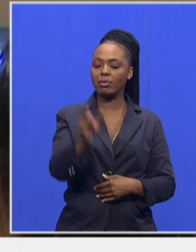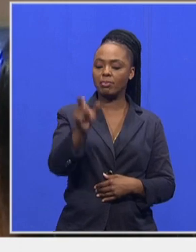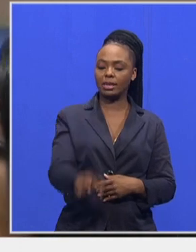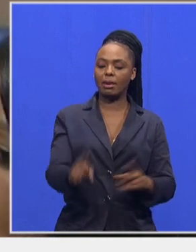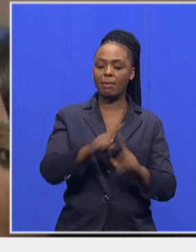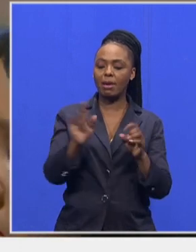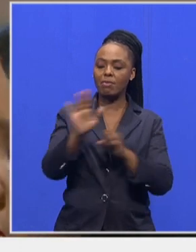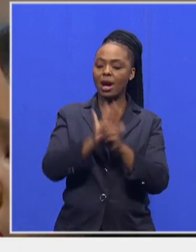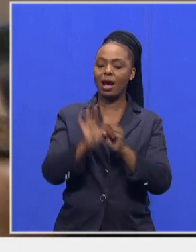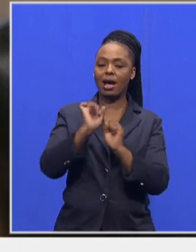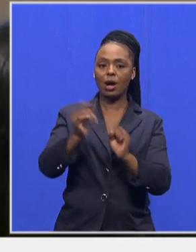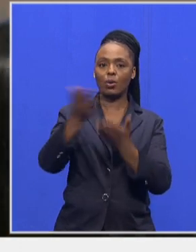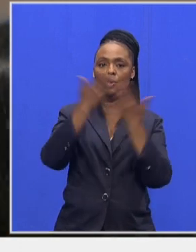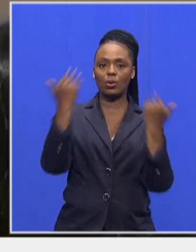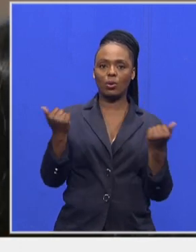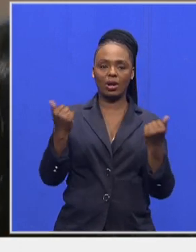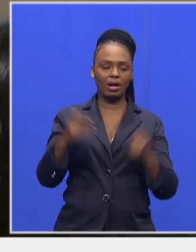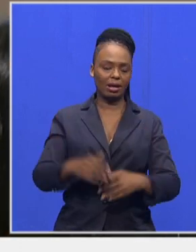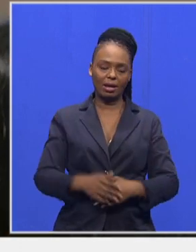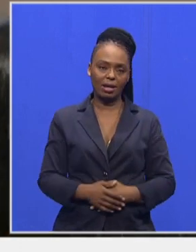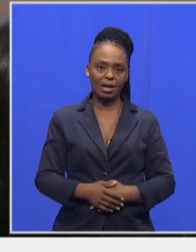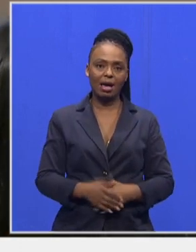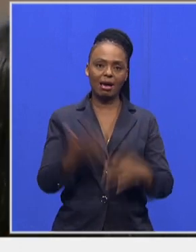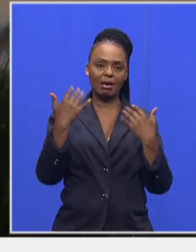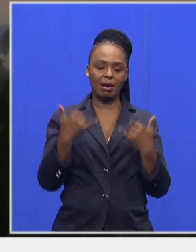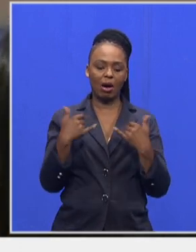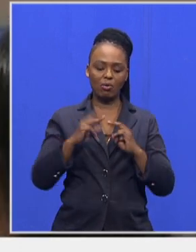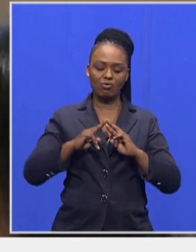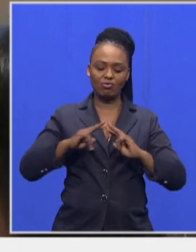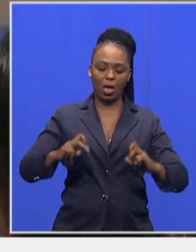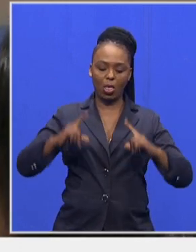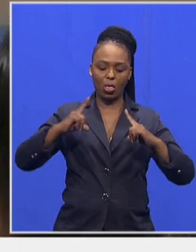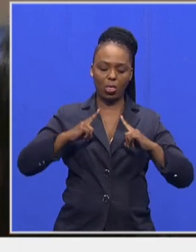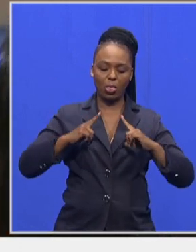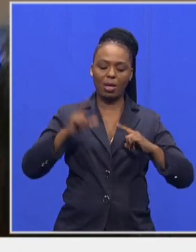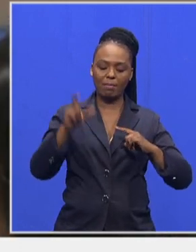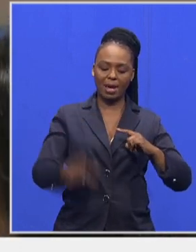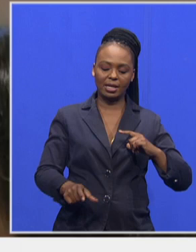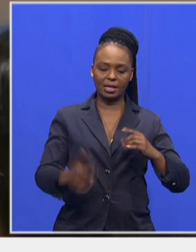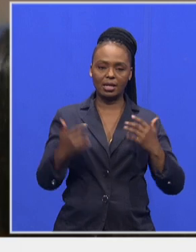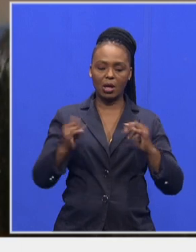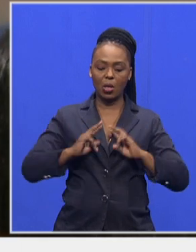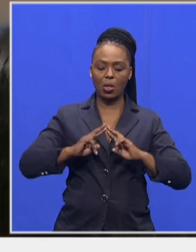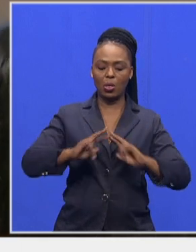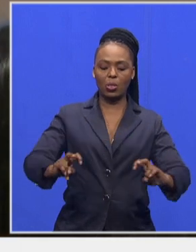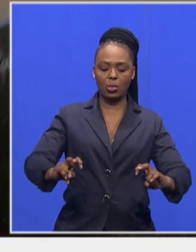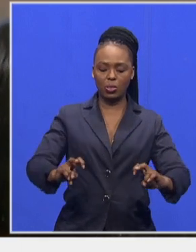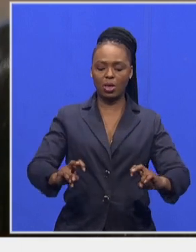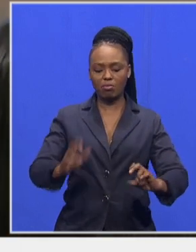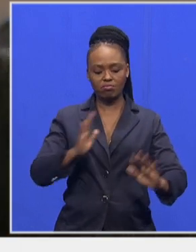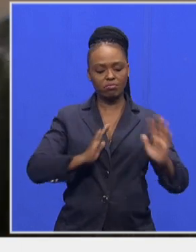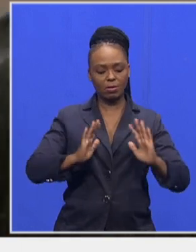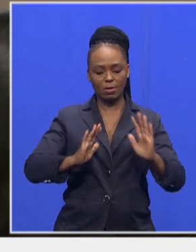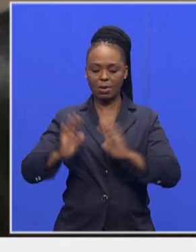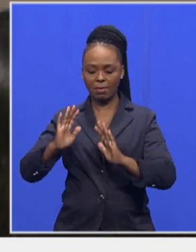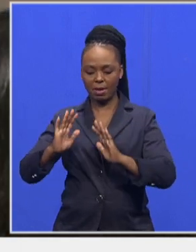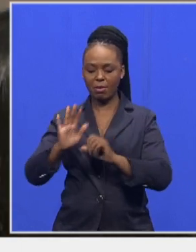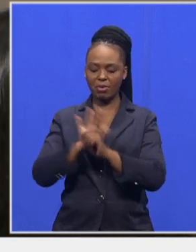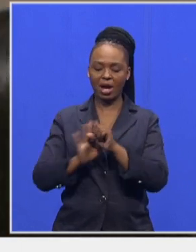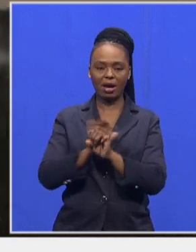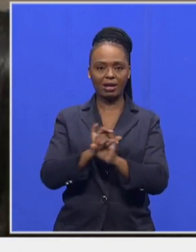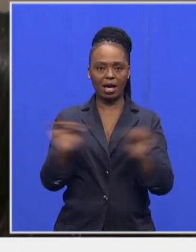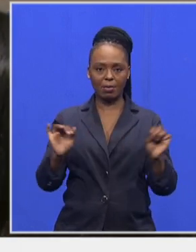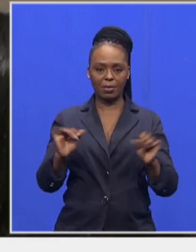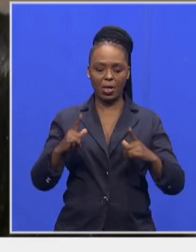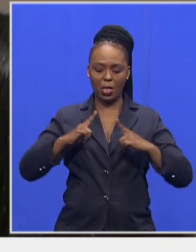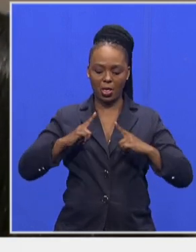not our purview, but we have requested them, even their parties, to do that, to vet them and give us the details of their current situation. After